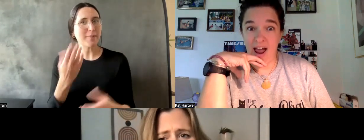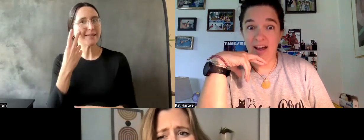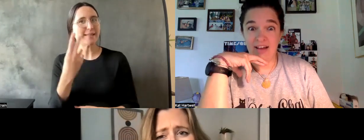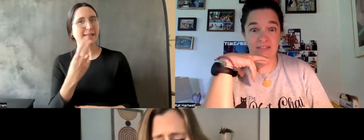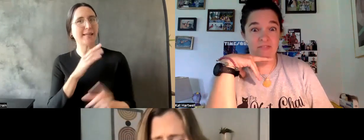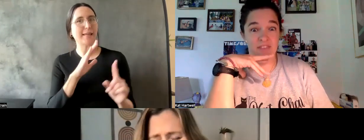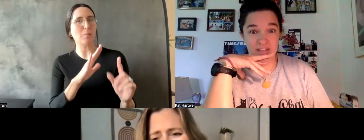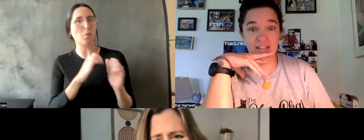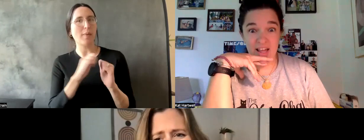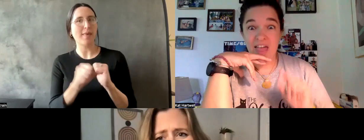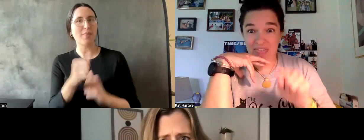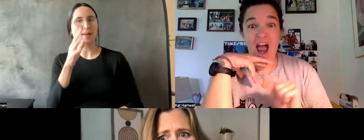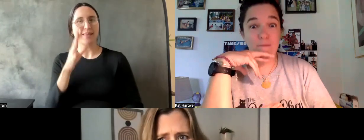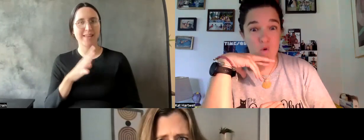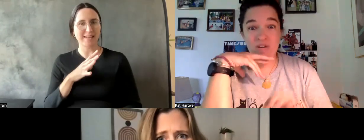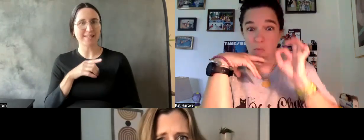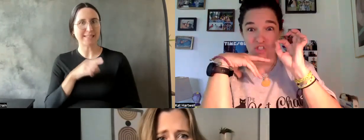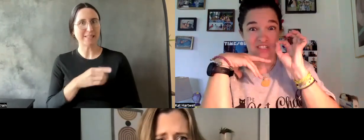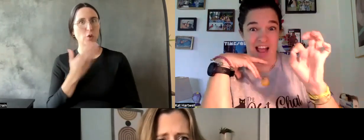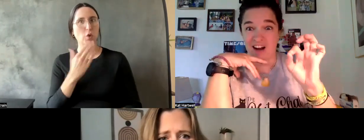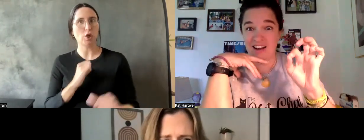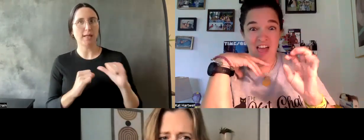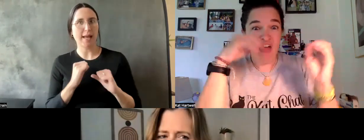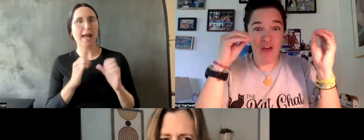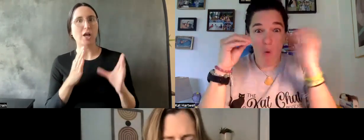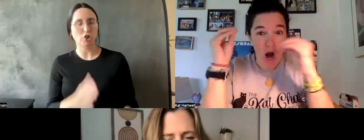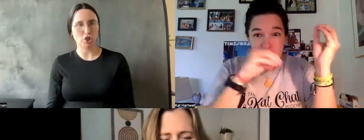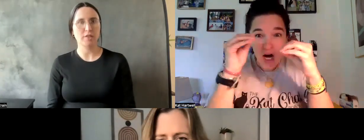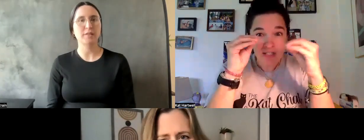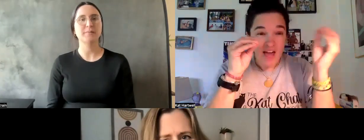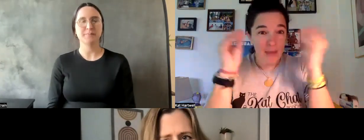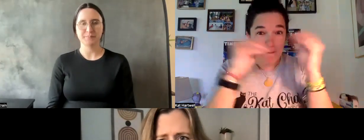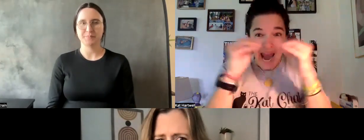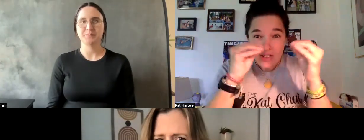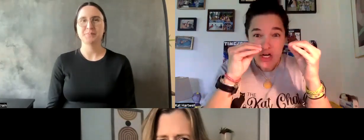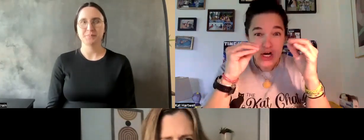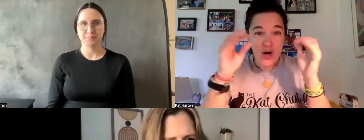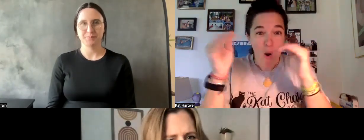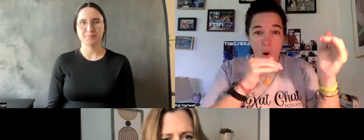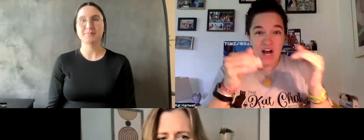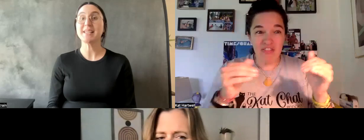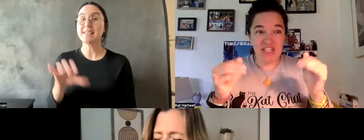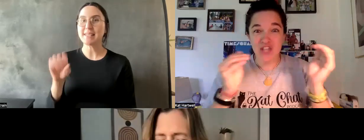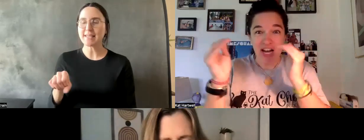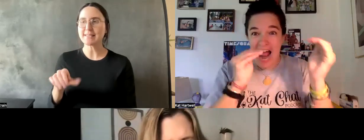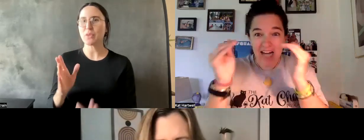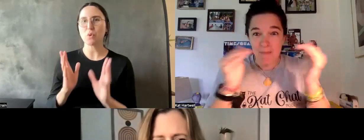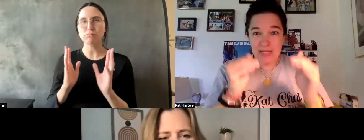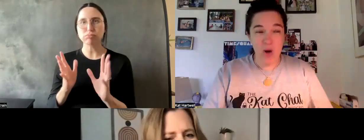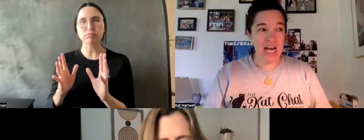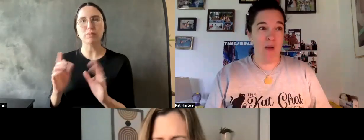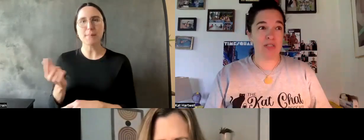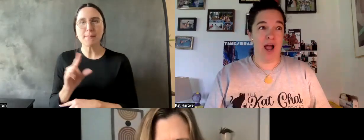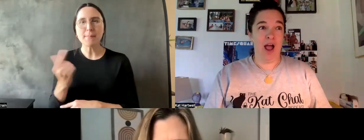because he's really good. That movie Like was he's just, like the man, that movie was quirks, so the good. banter, the